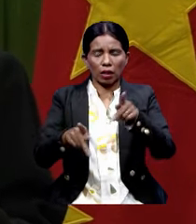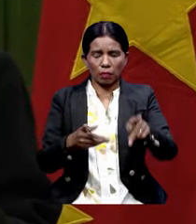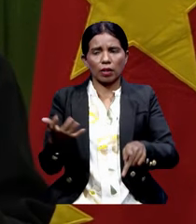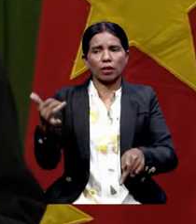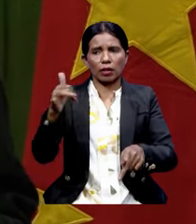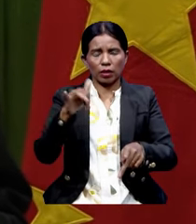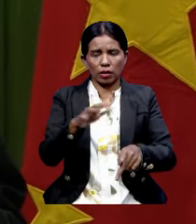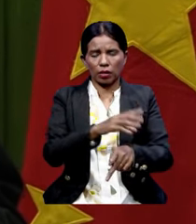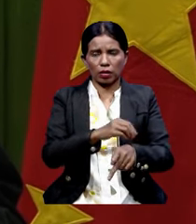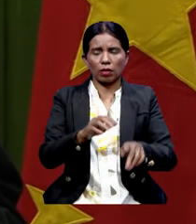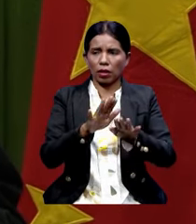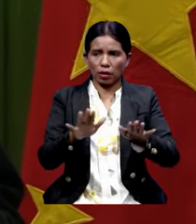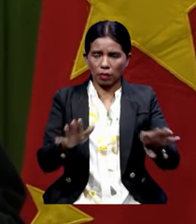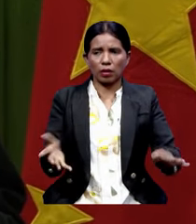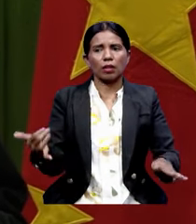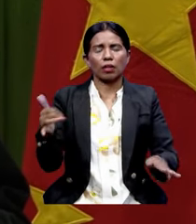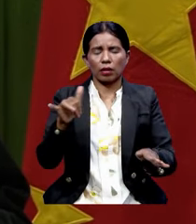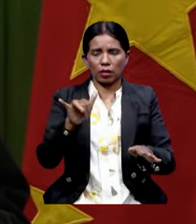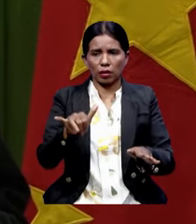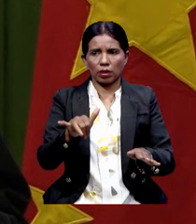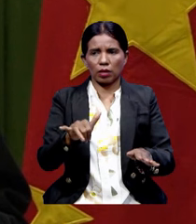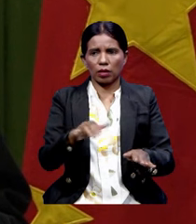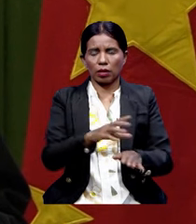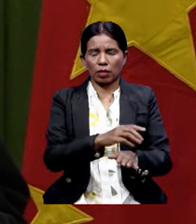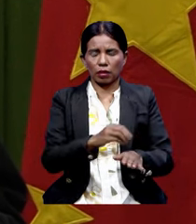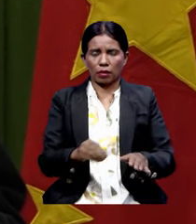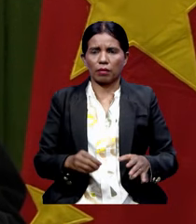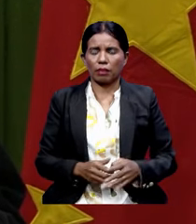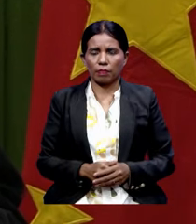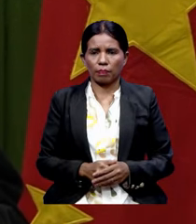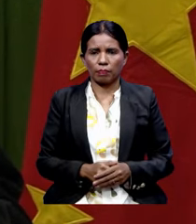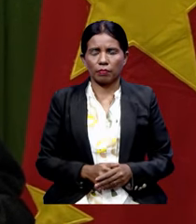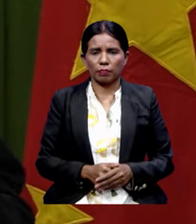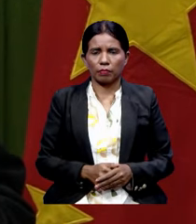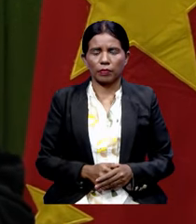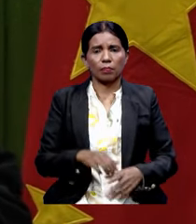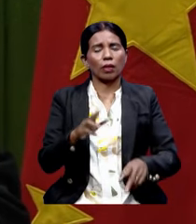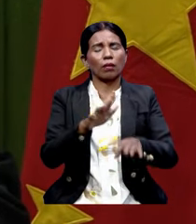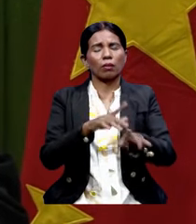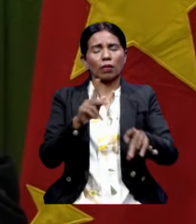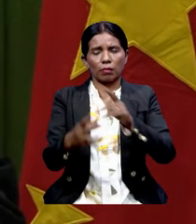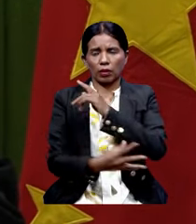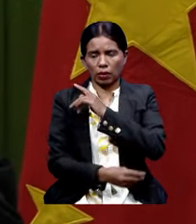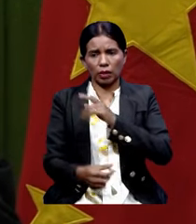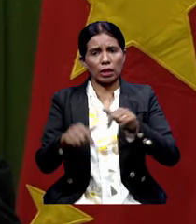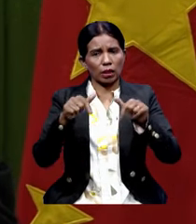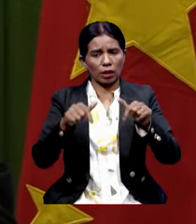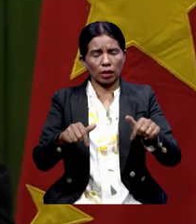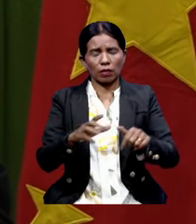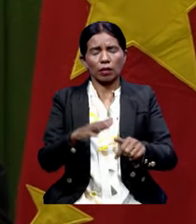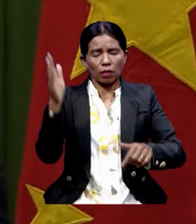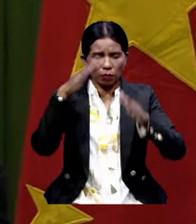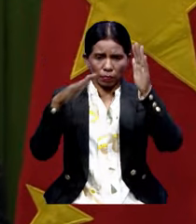and children are particularly vulnerable. This holistic